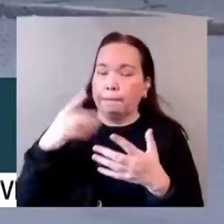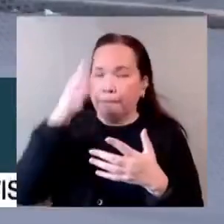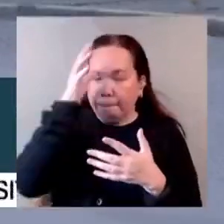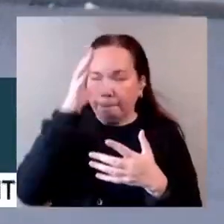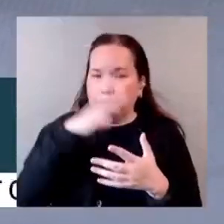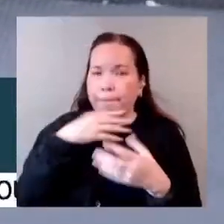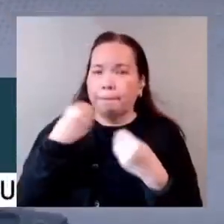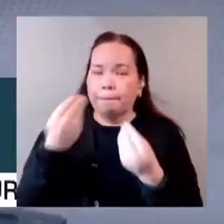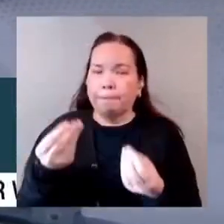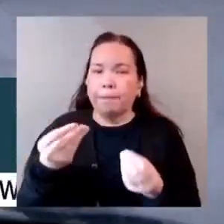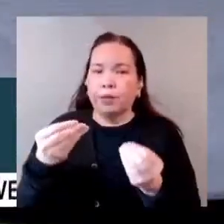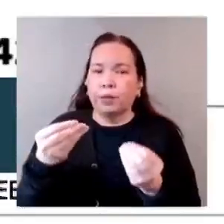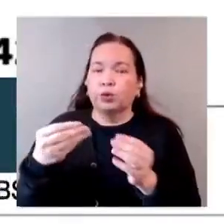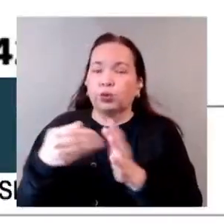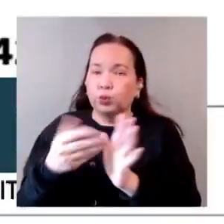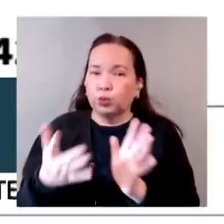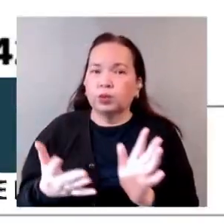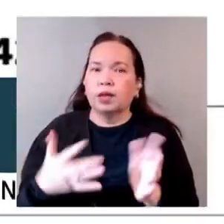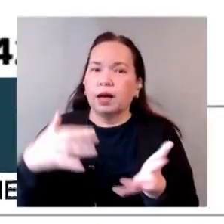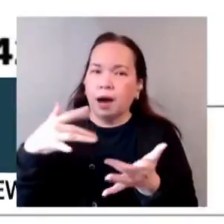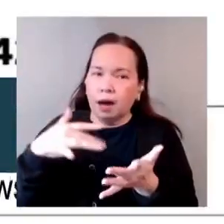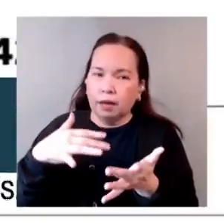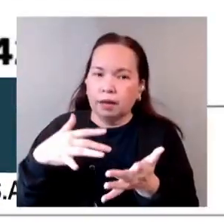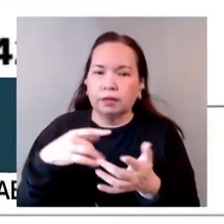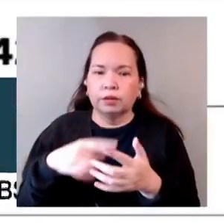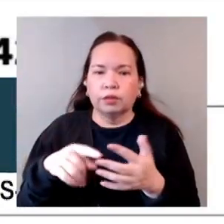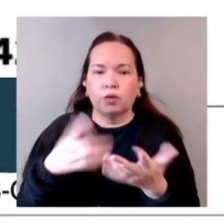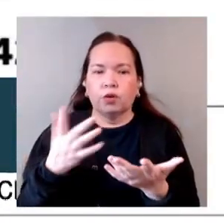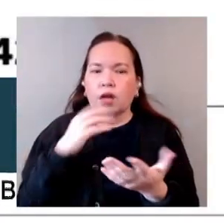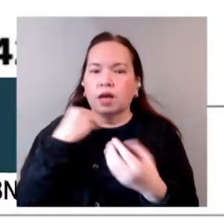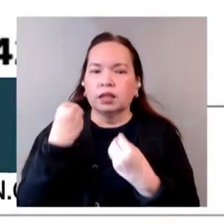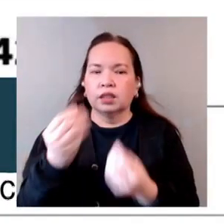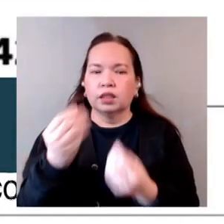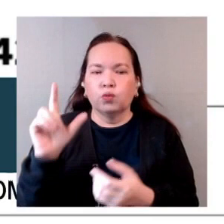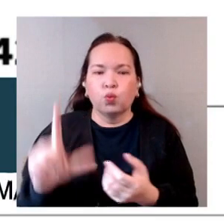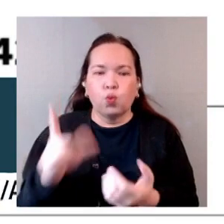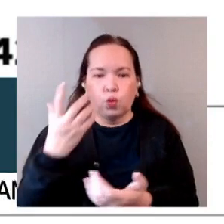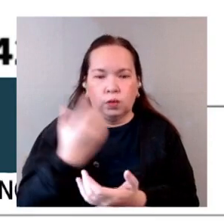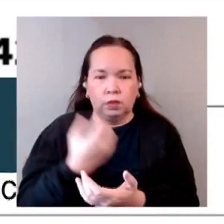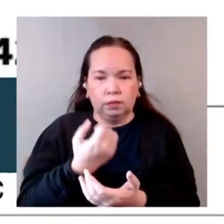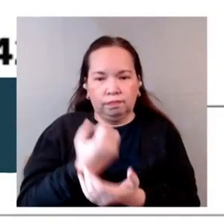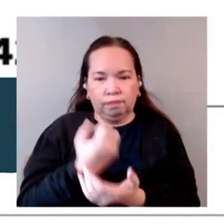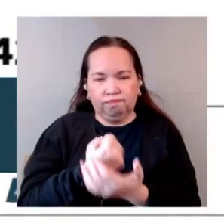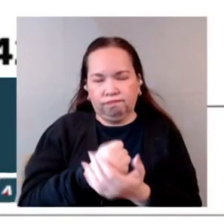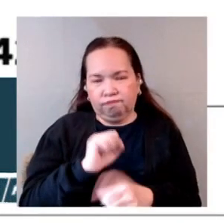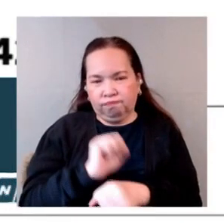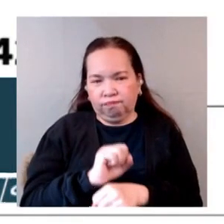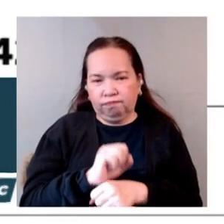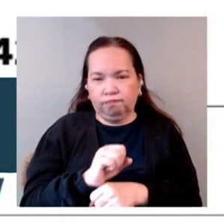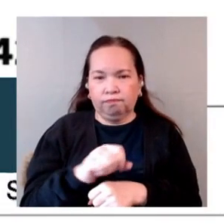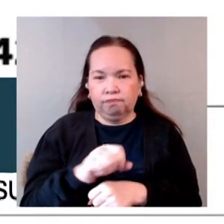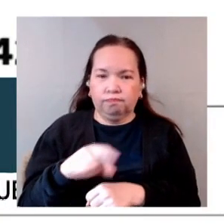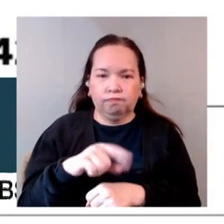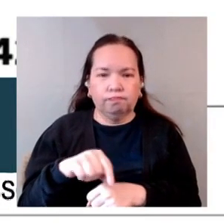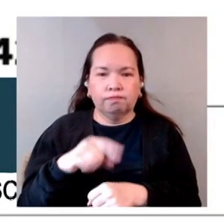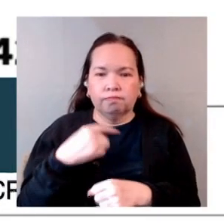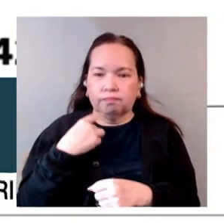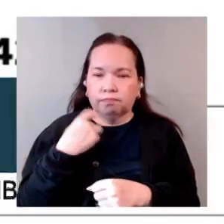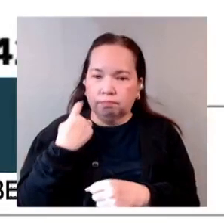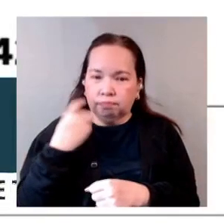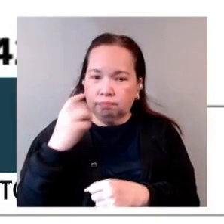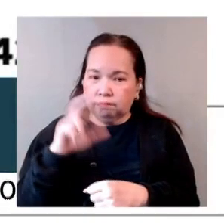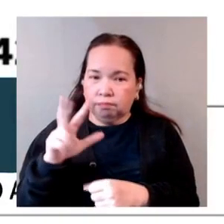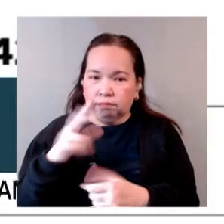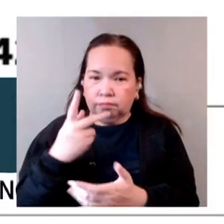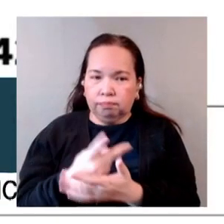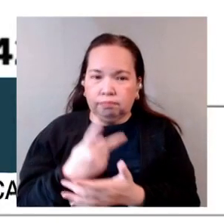they won't get left behind and be stuck with low-paying jobs. Earlier, some labor groups already said that the 33 pesos increase is not